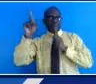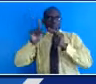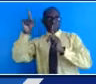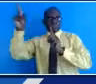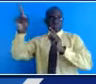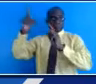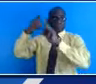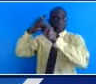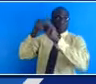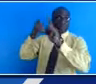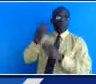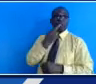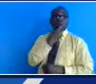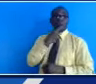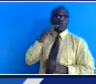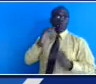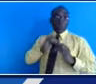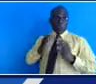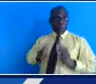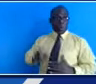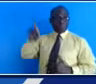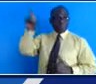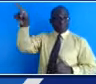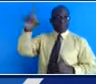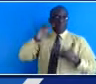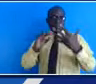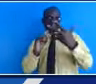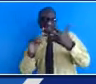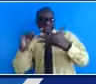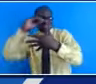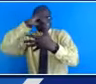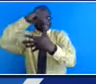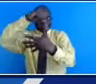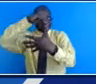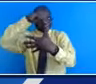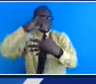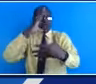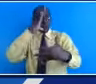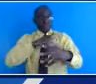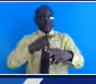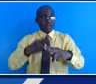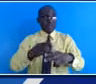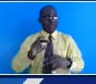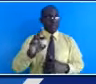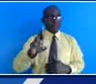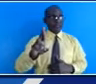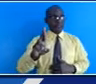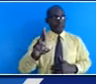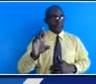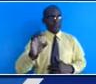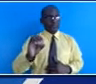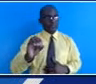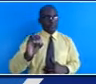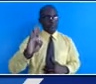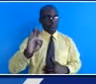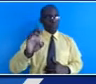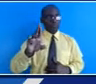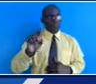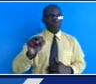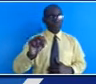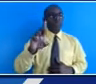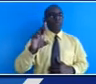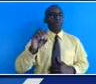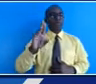on them. But Robin Eden-Buco is very active in the Mount Kisco Chamber of Commerce, and as a local business